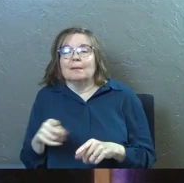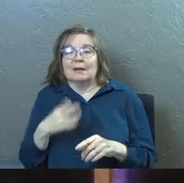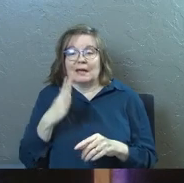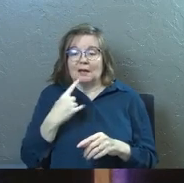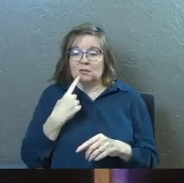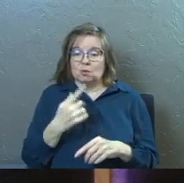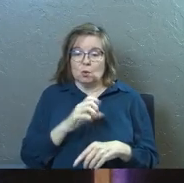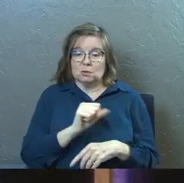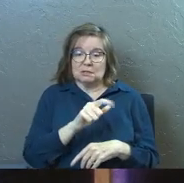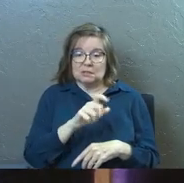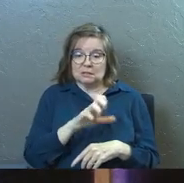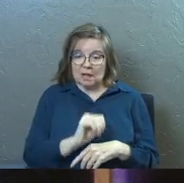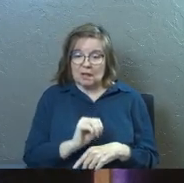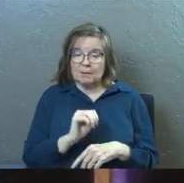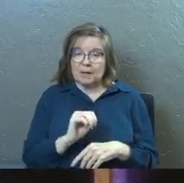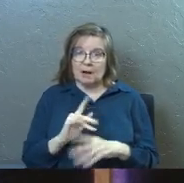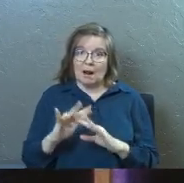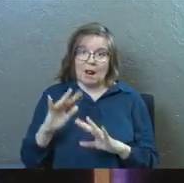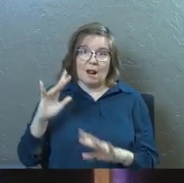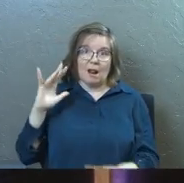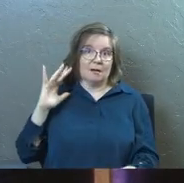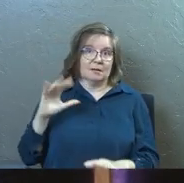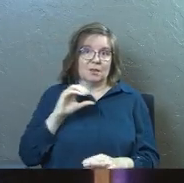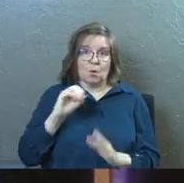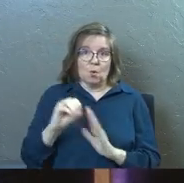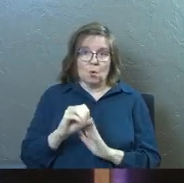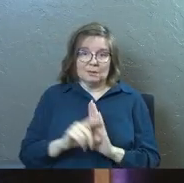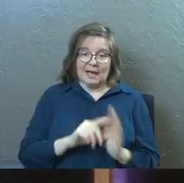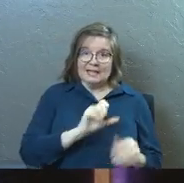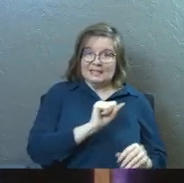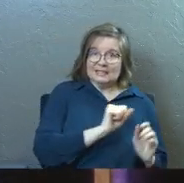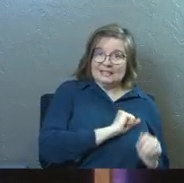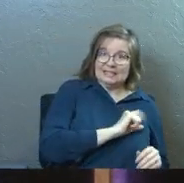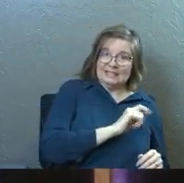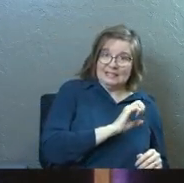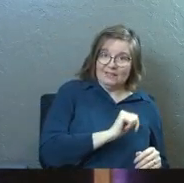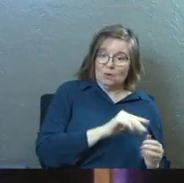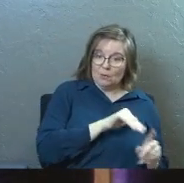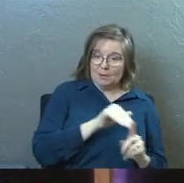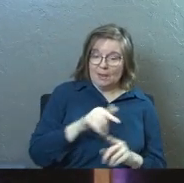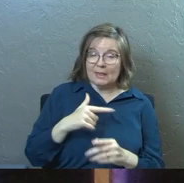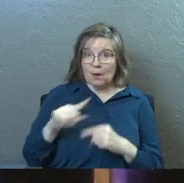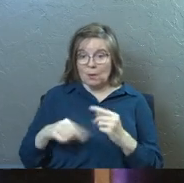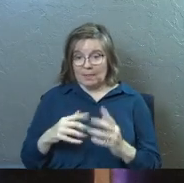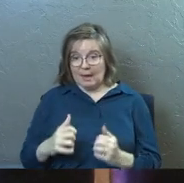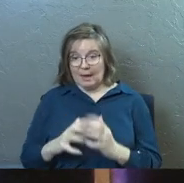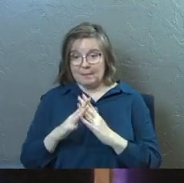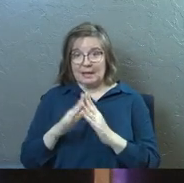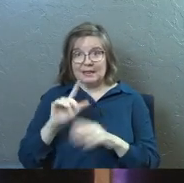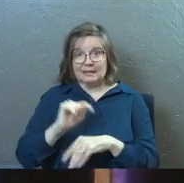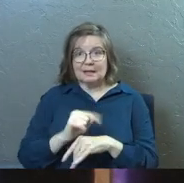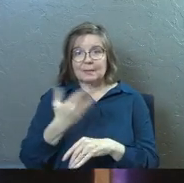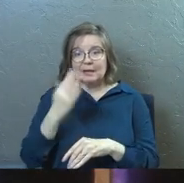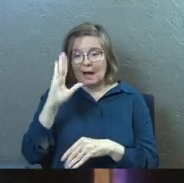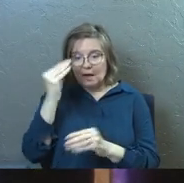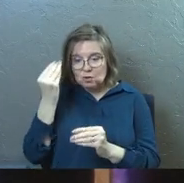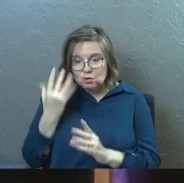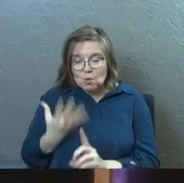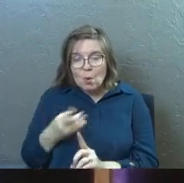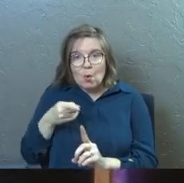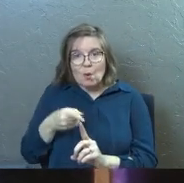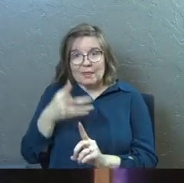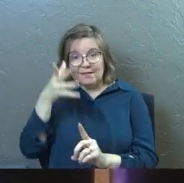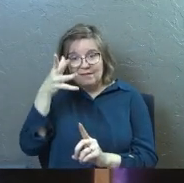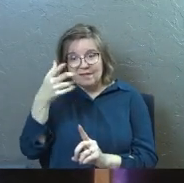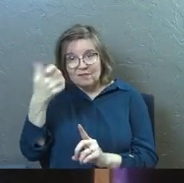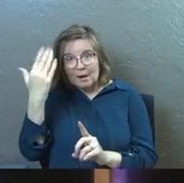had told Solomon, and that's what Stephen reminds them of here, that even when Solomon had built the temple, God had told Solomon, God